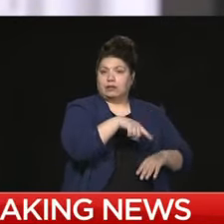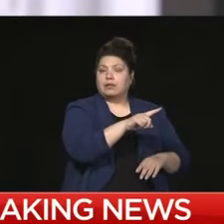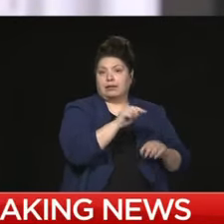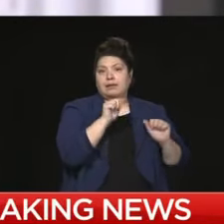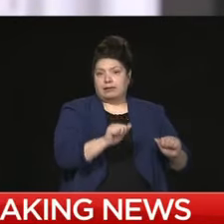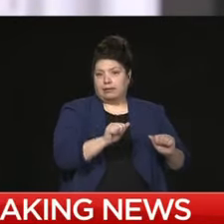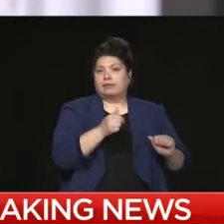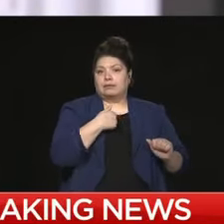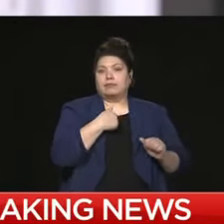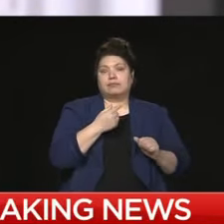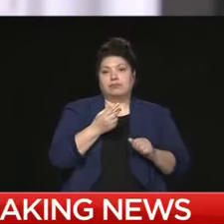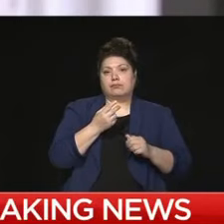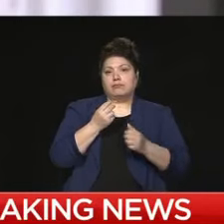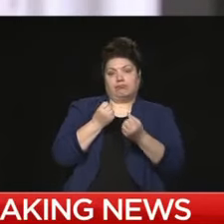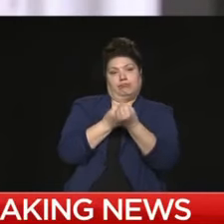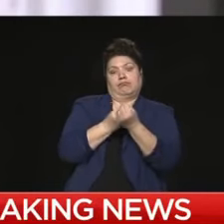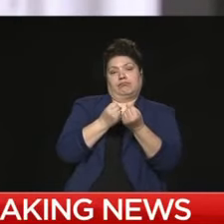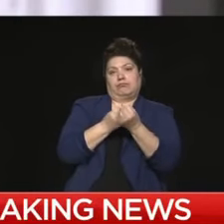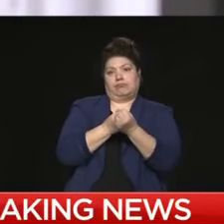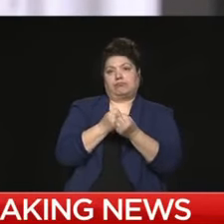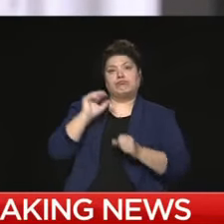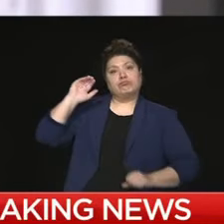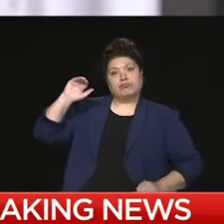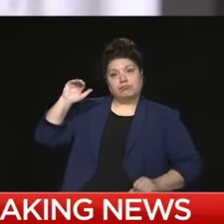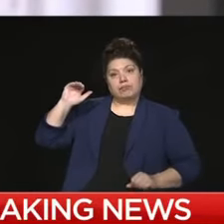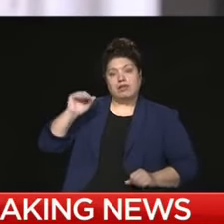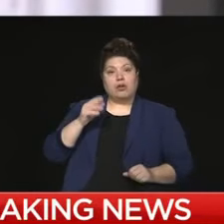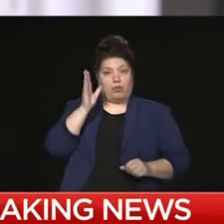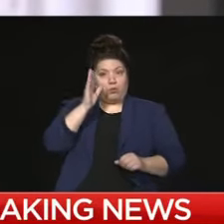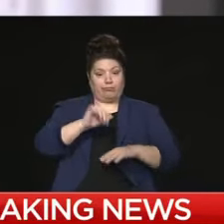be helped with the commercial